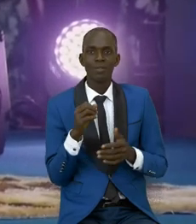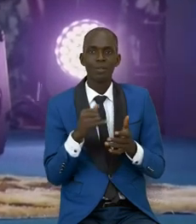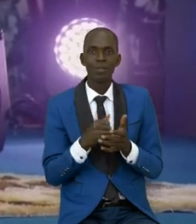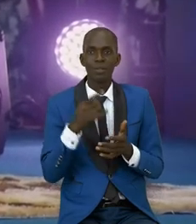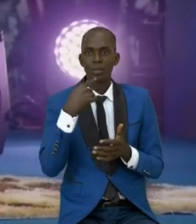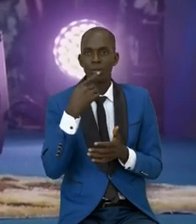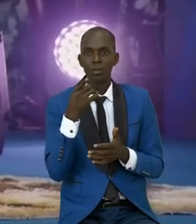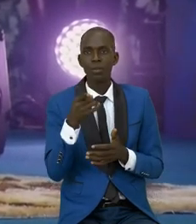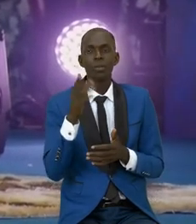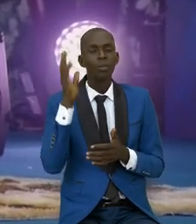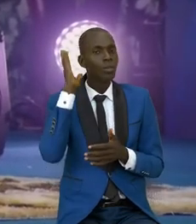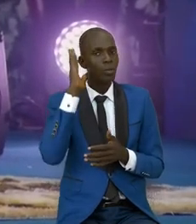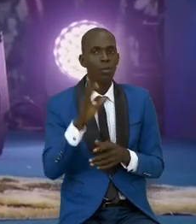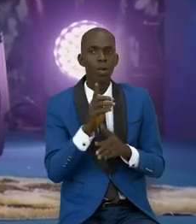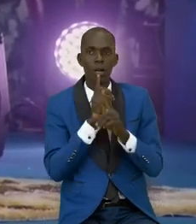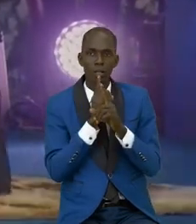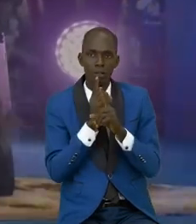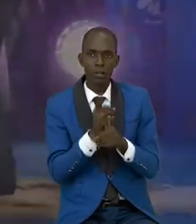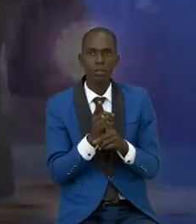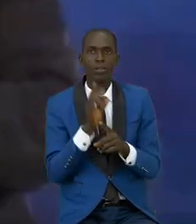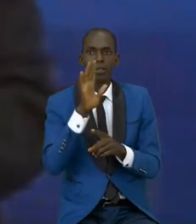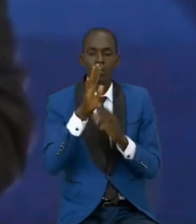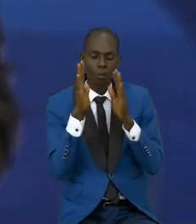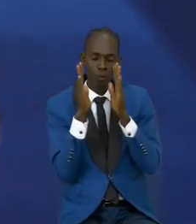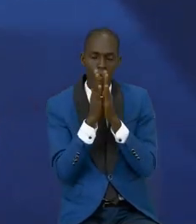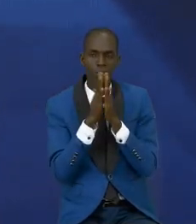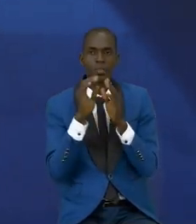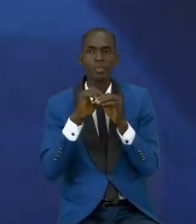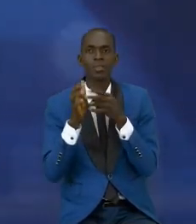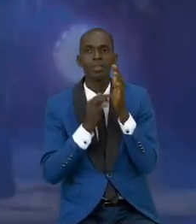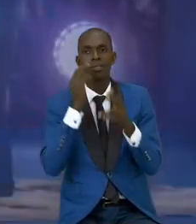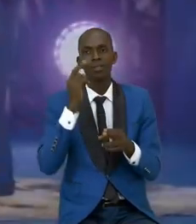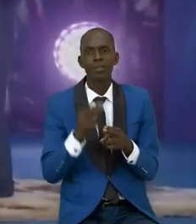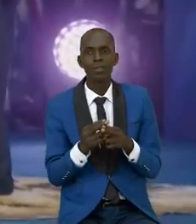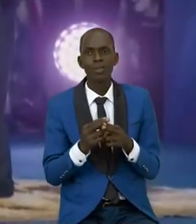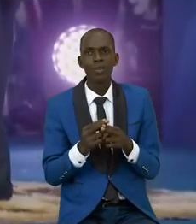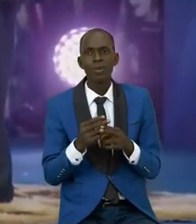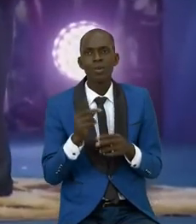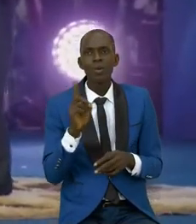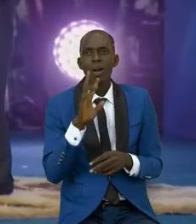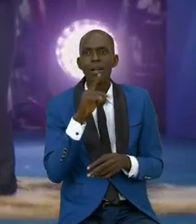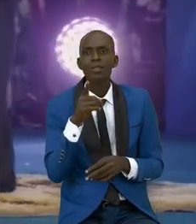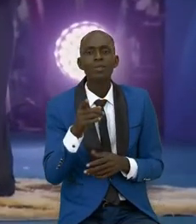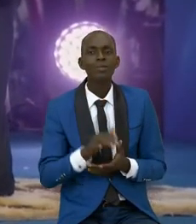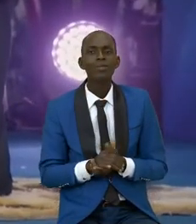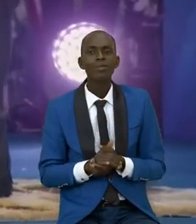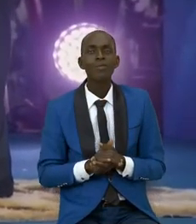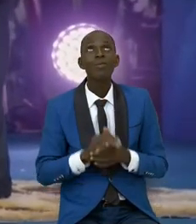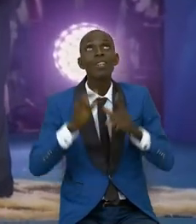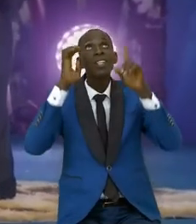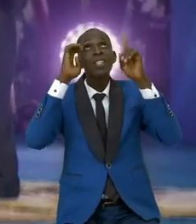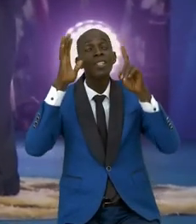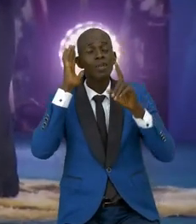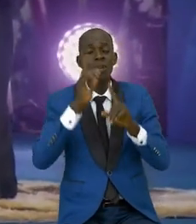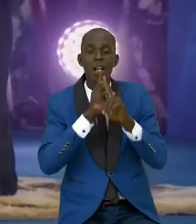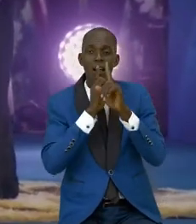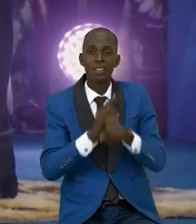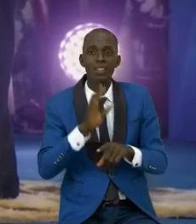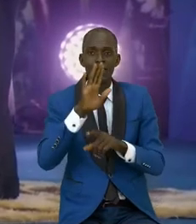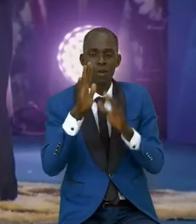he will answer your prayer. What are you there? He will answer your